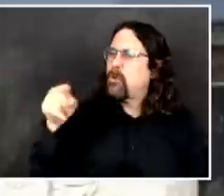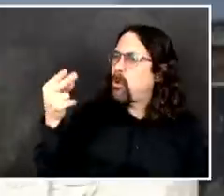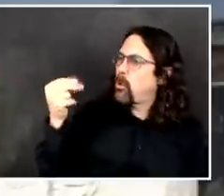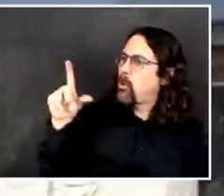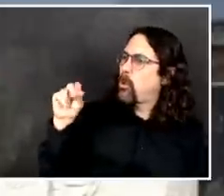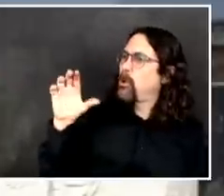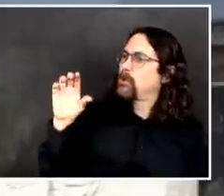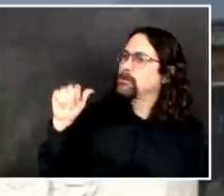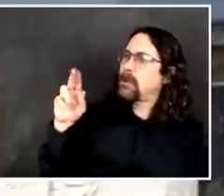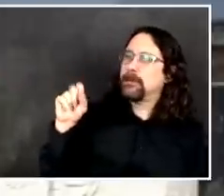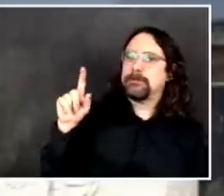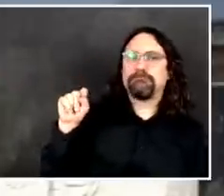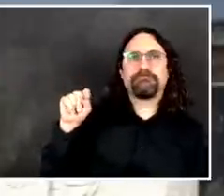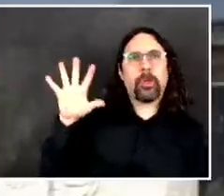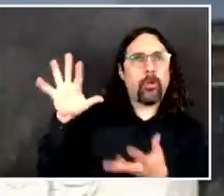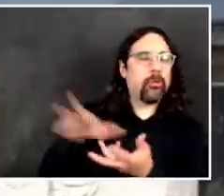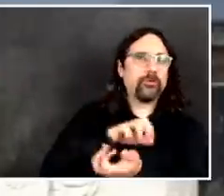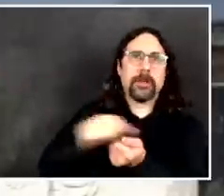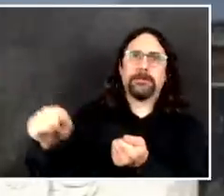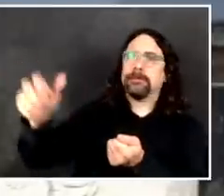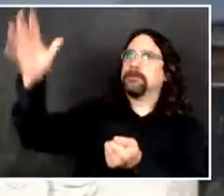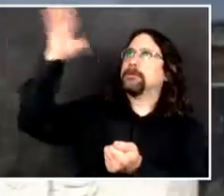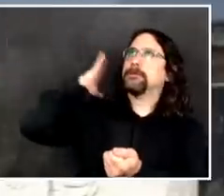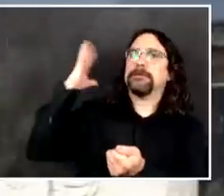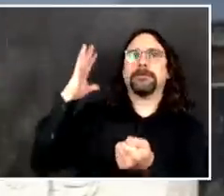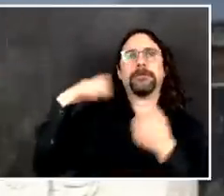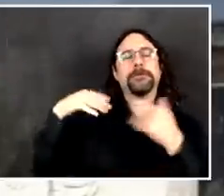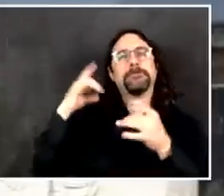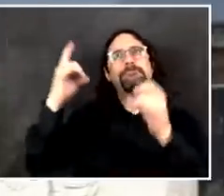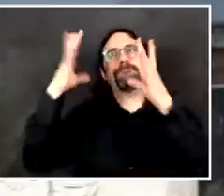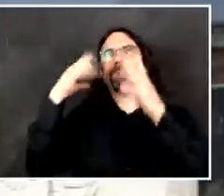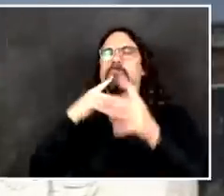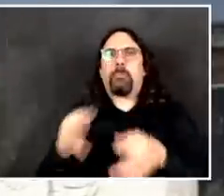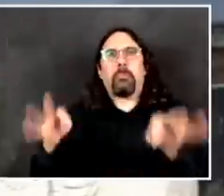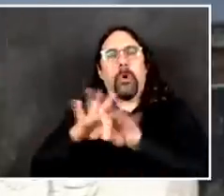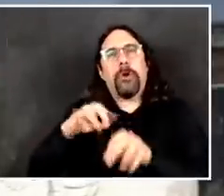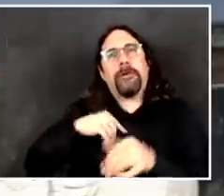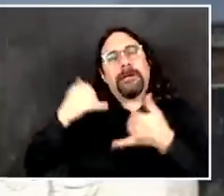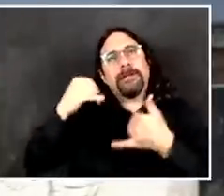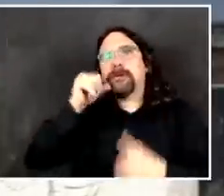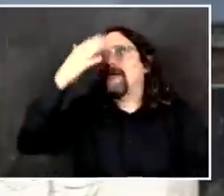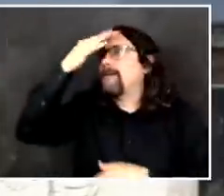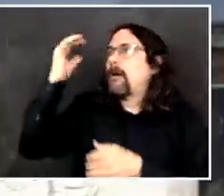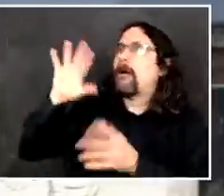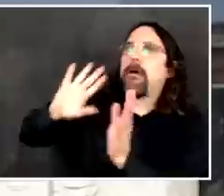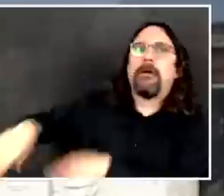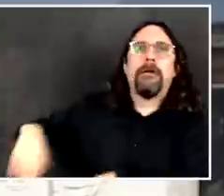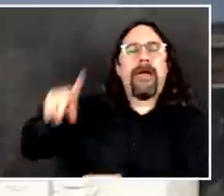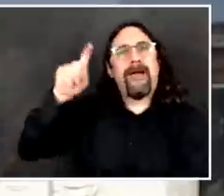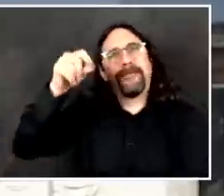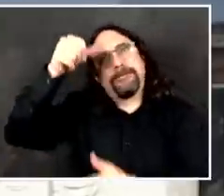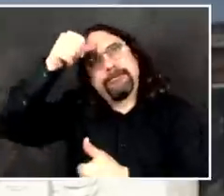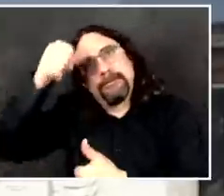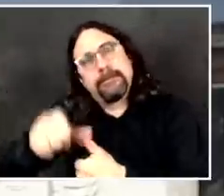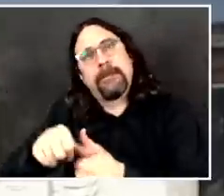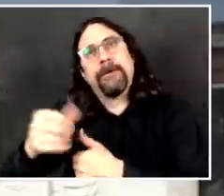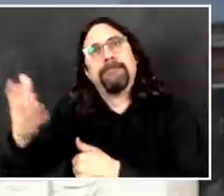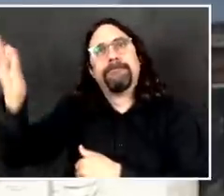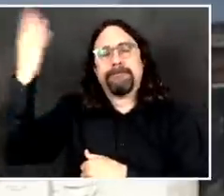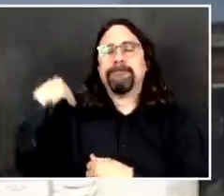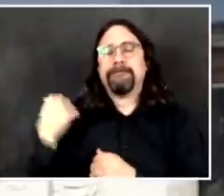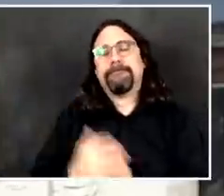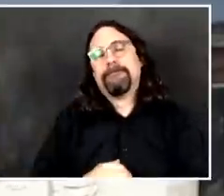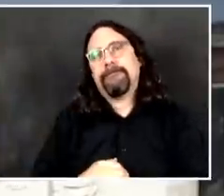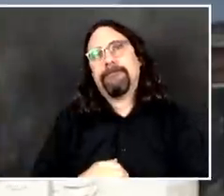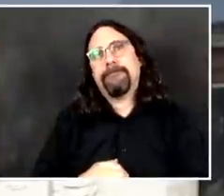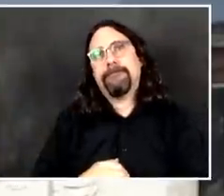through. You know, one of the most painful realities of these last weeks is some of the people we lost to the coronavirus were